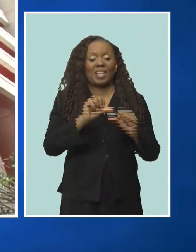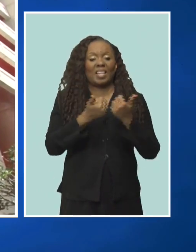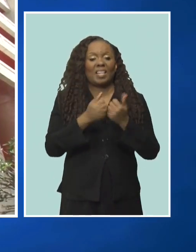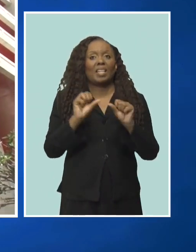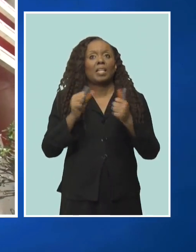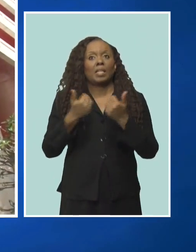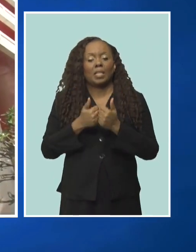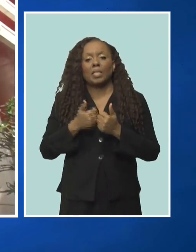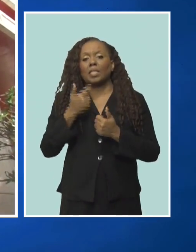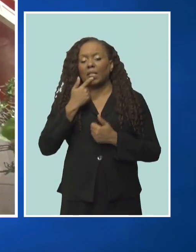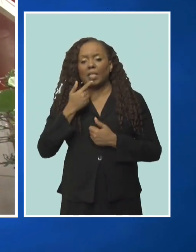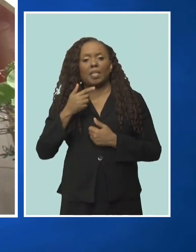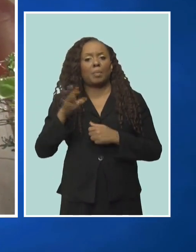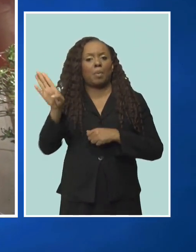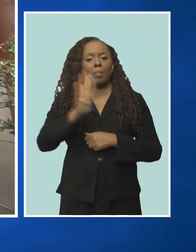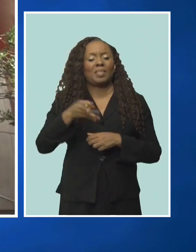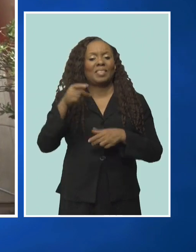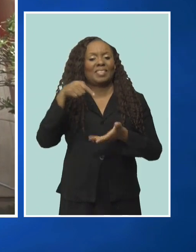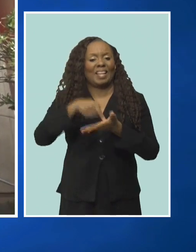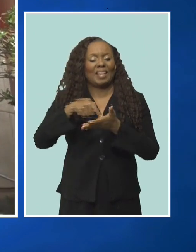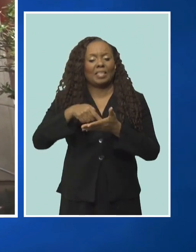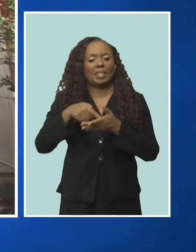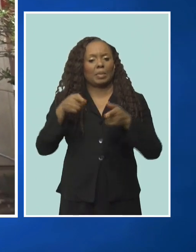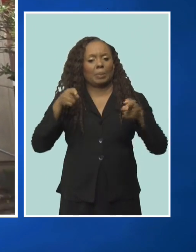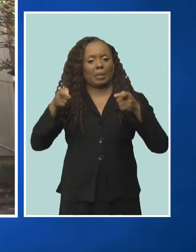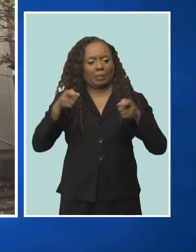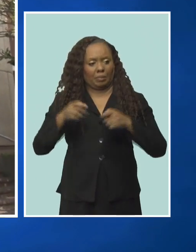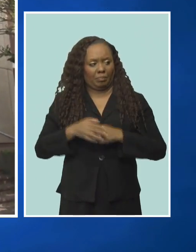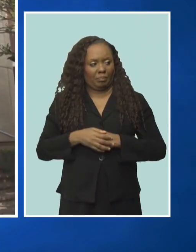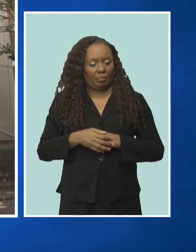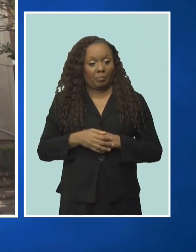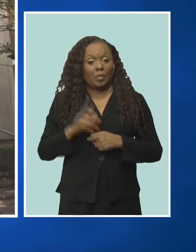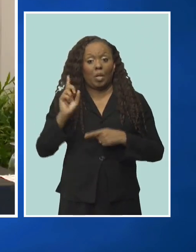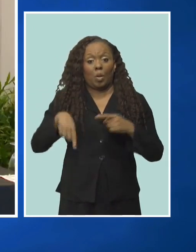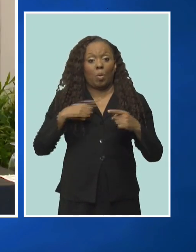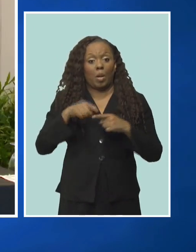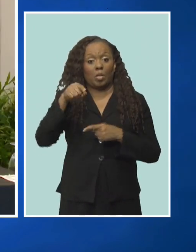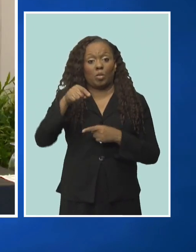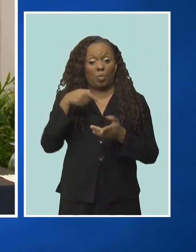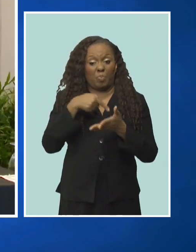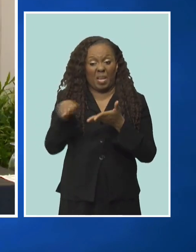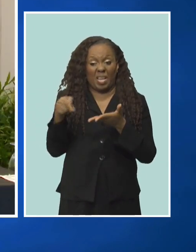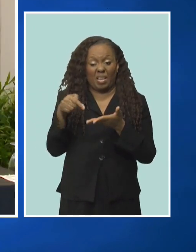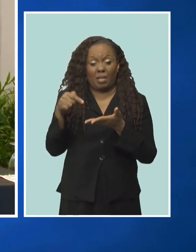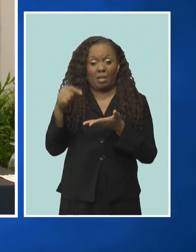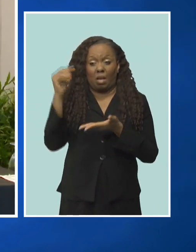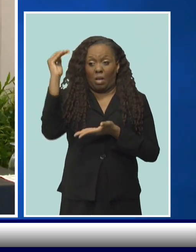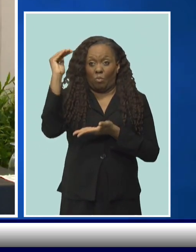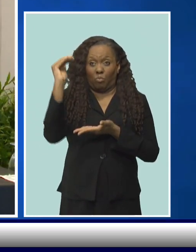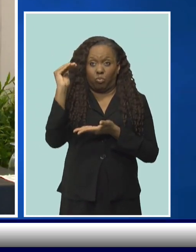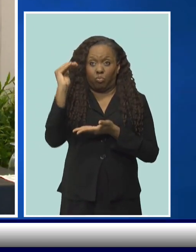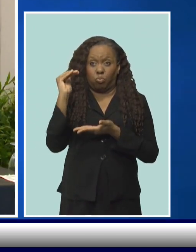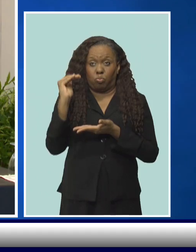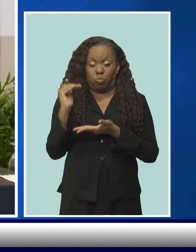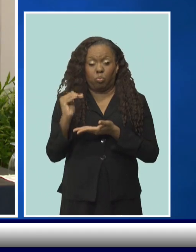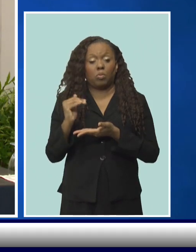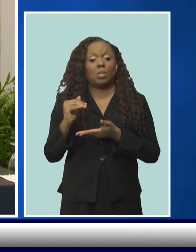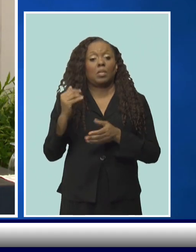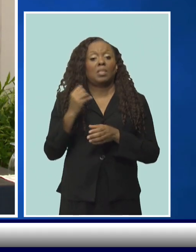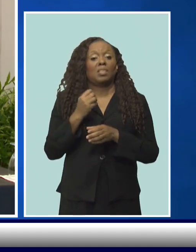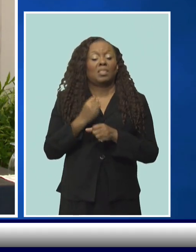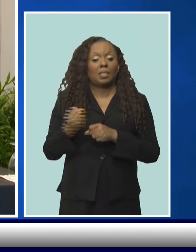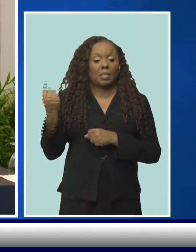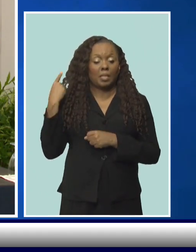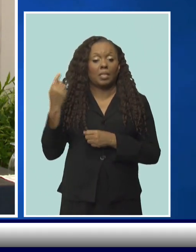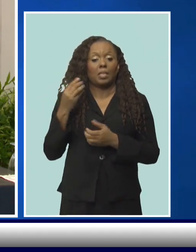the island's debt is manageable. As you pay down debt, and you may recall that in last year's budget, I chose to pay down some debt as